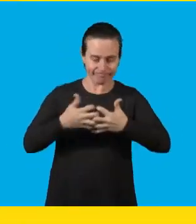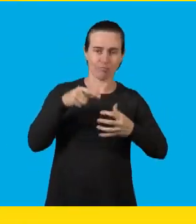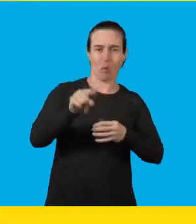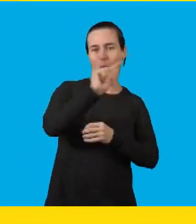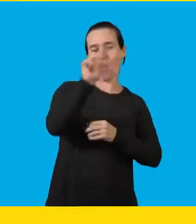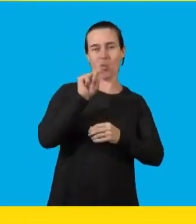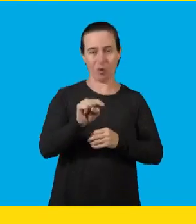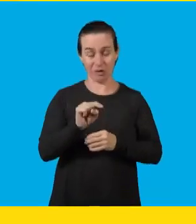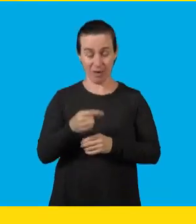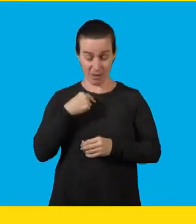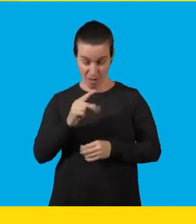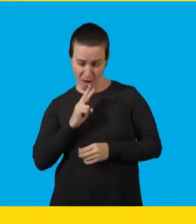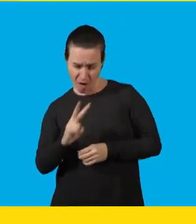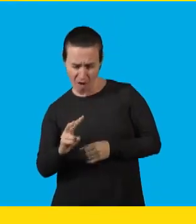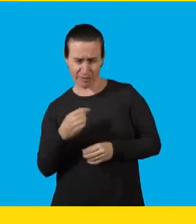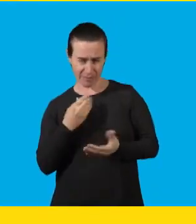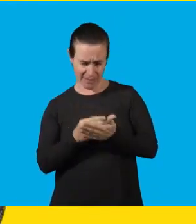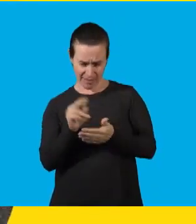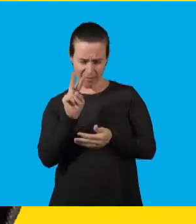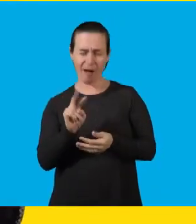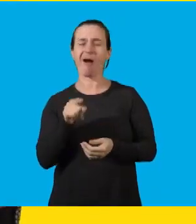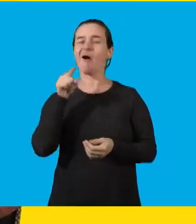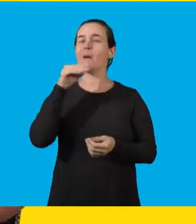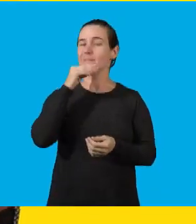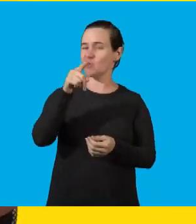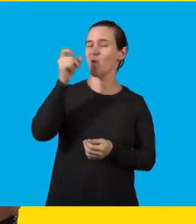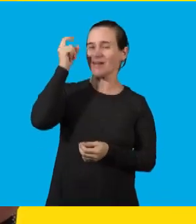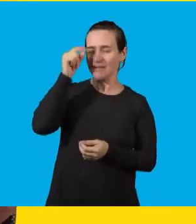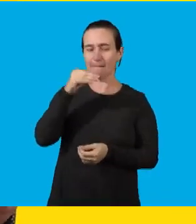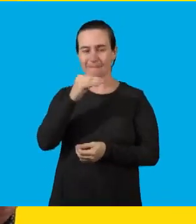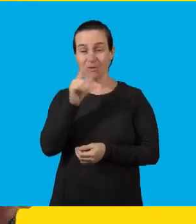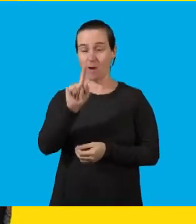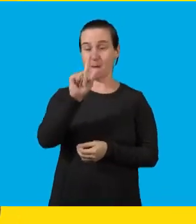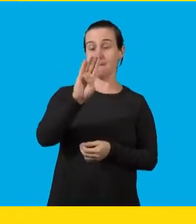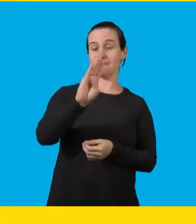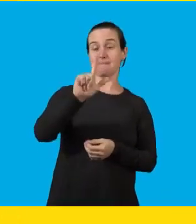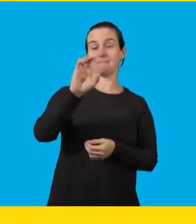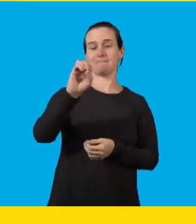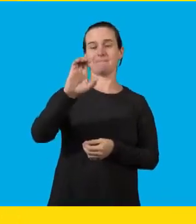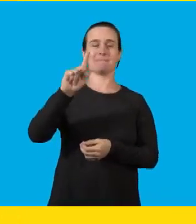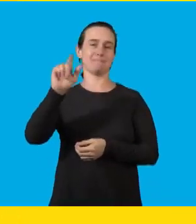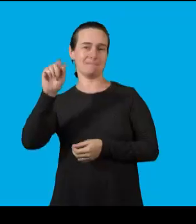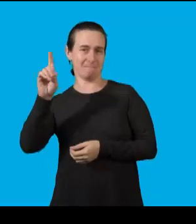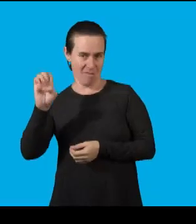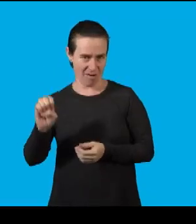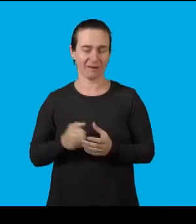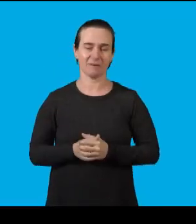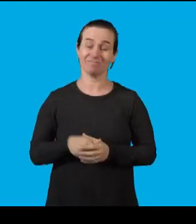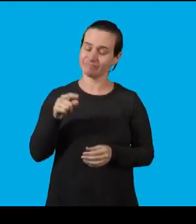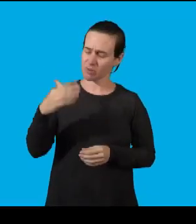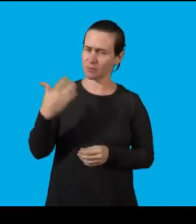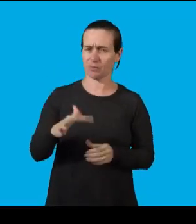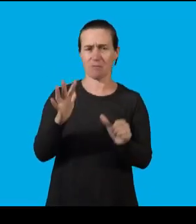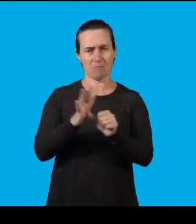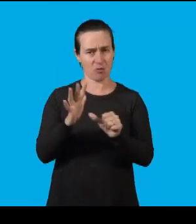relevant and it has to show your understanding of the term blockade. That is very important.